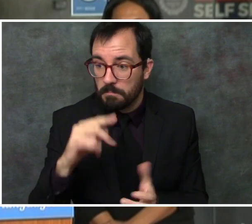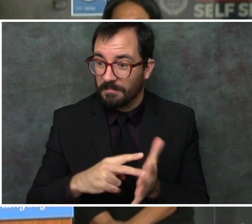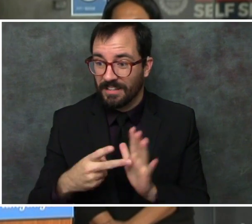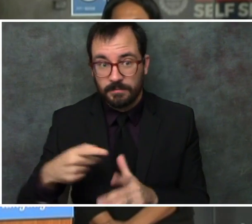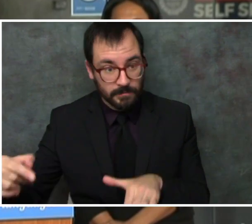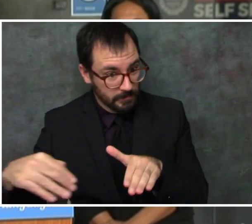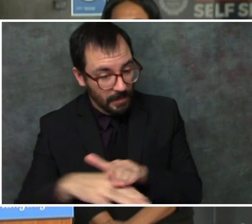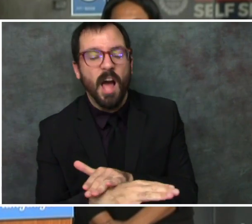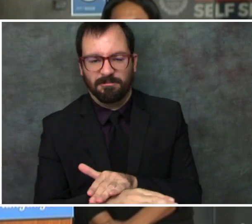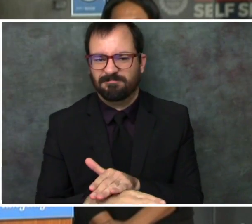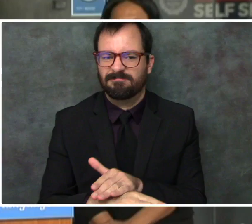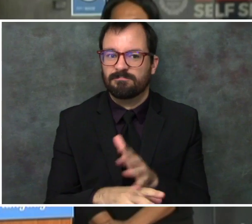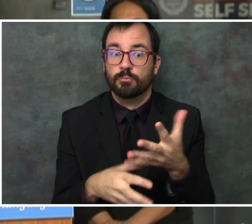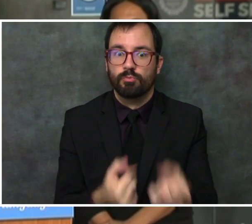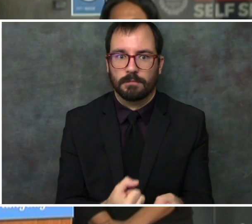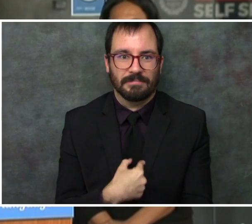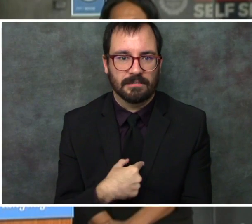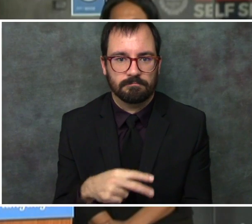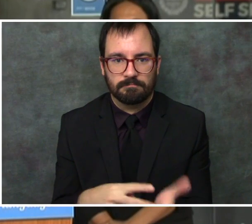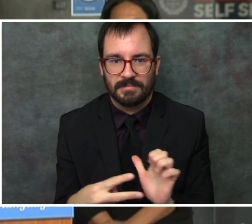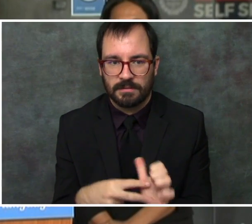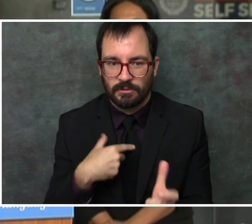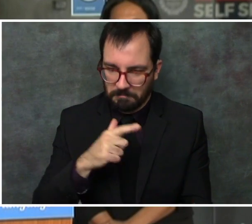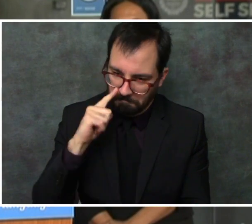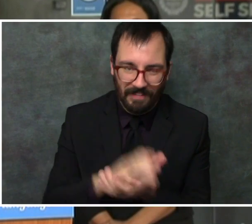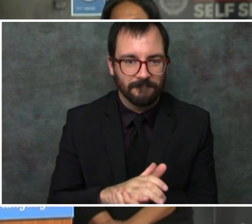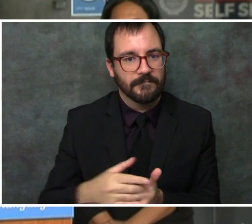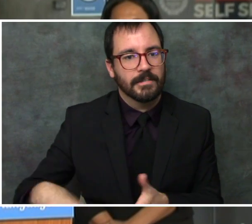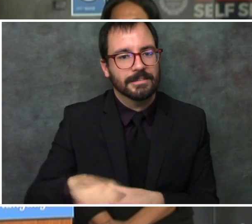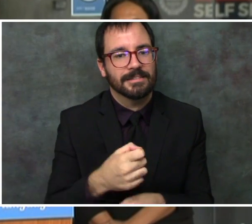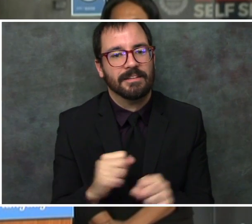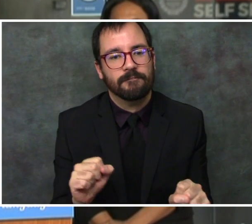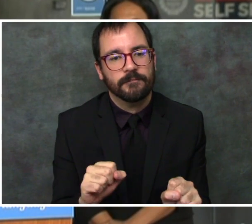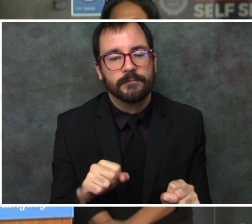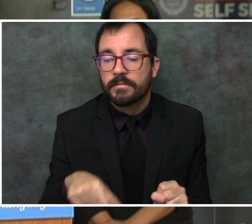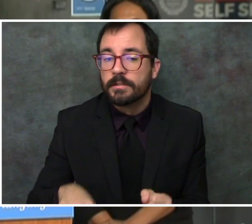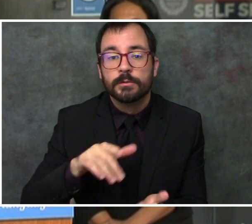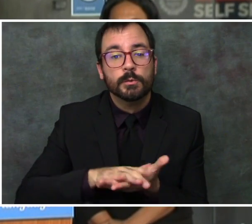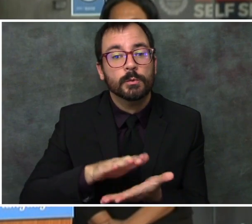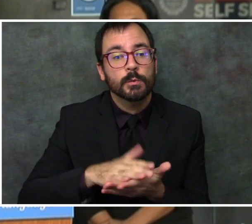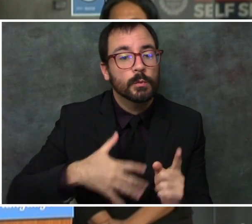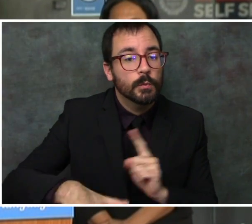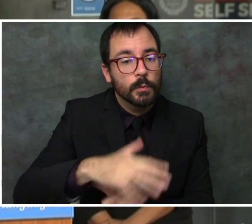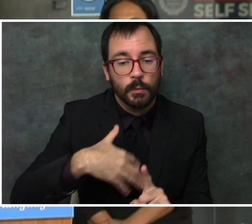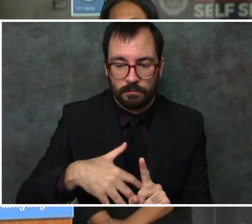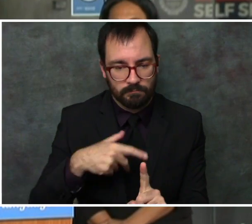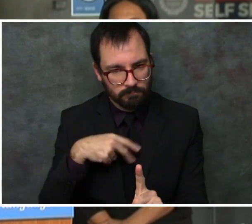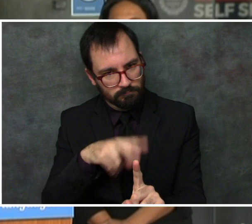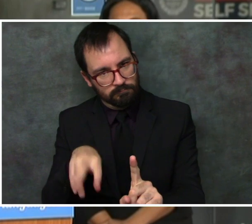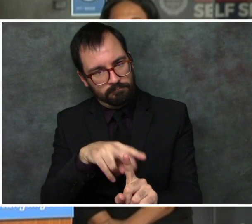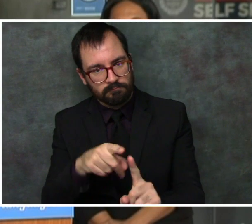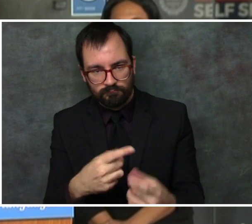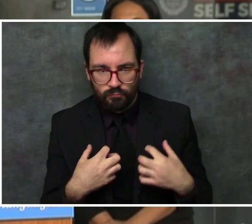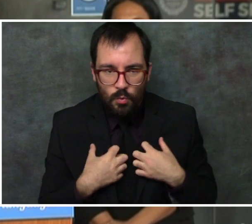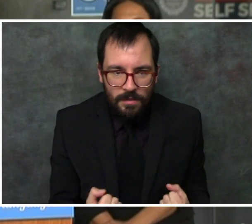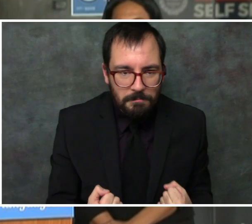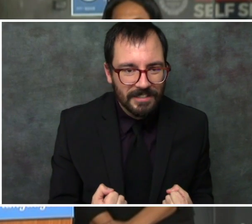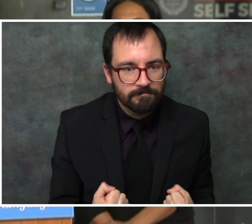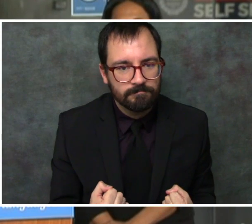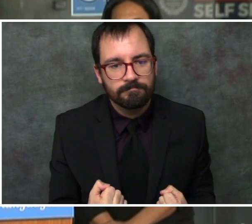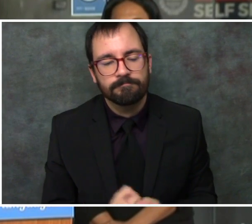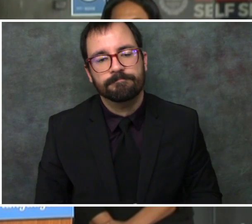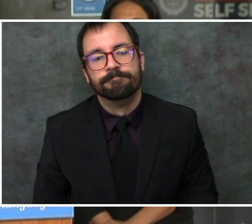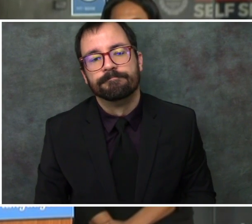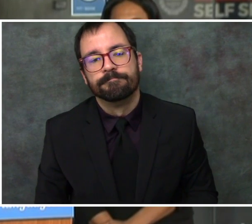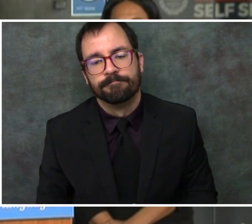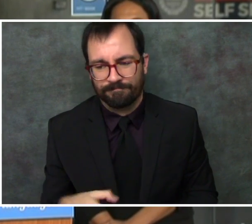school setting and their overall well-being needs in-person learning. We know that there are some